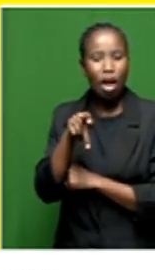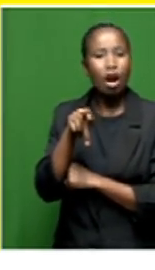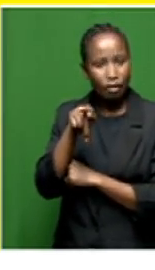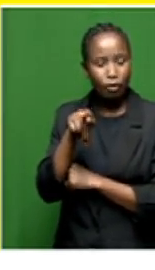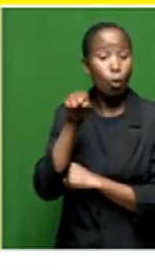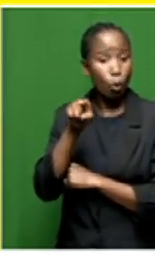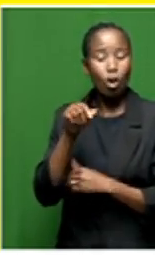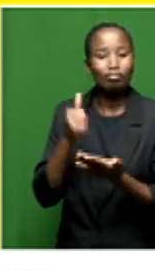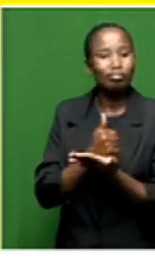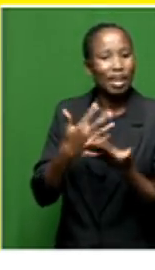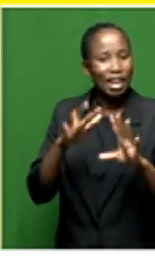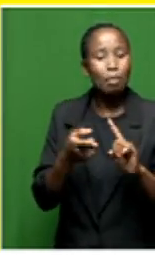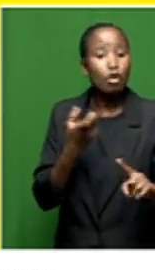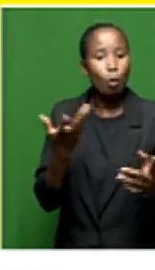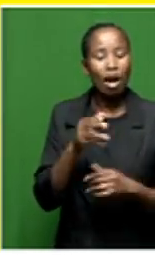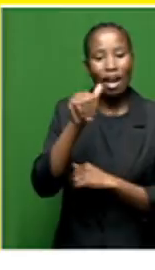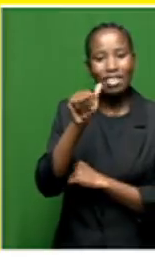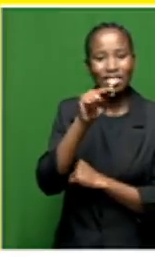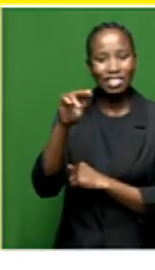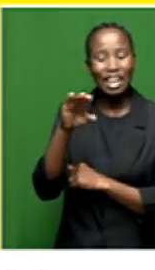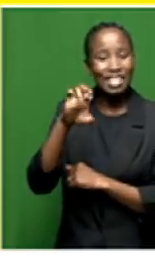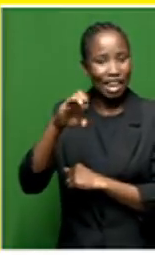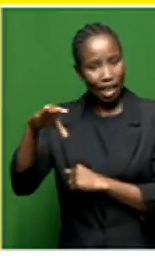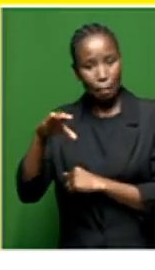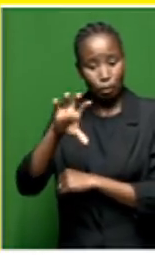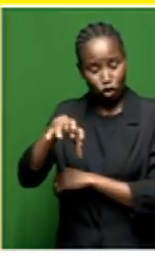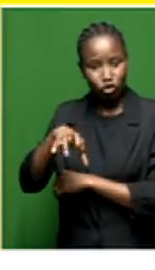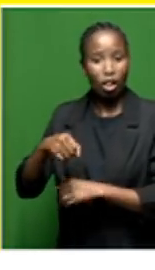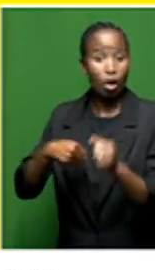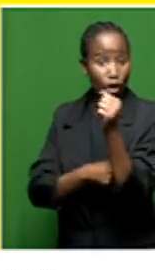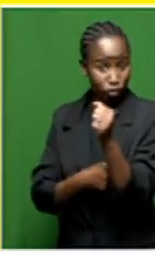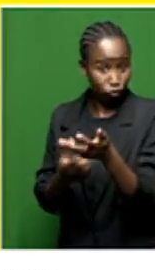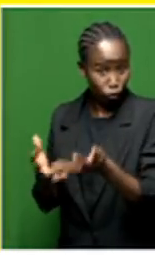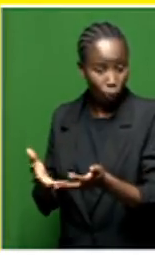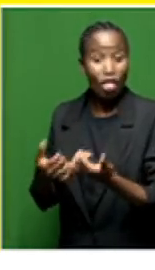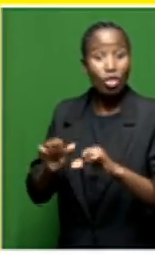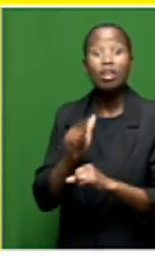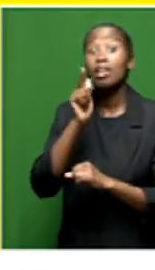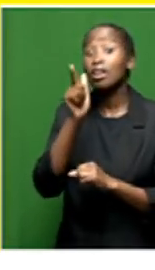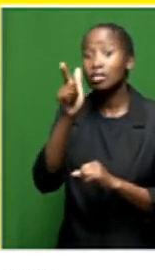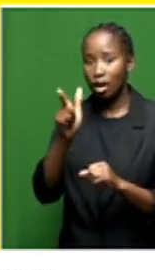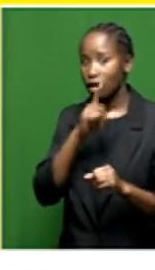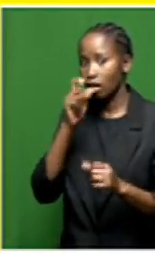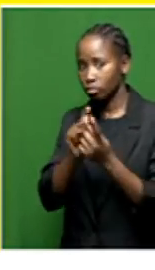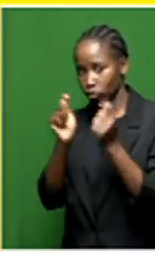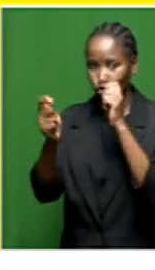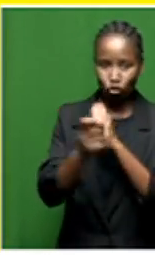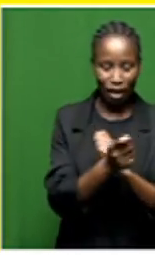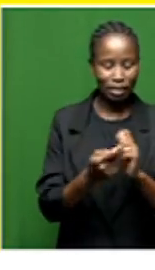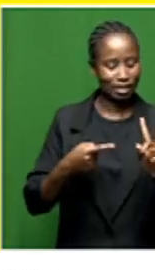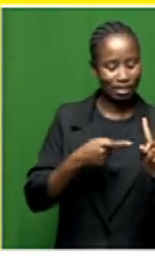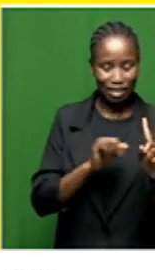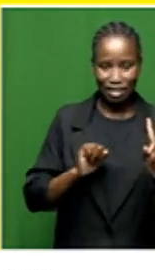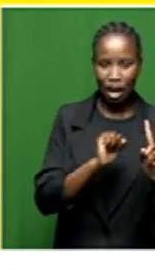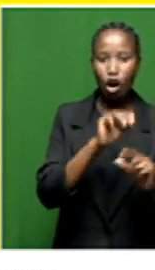registered in the name of ANC Eastern Cape Provincial Office, which was subsequently then changed into Mabuyane's name and